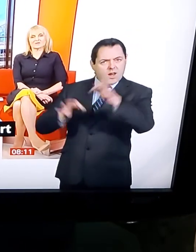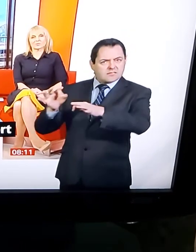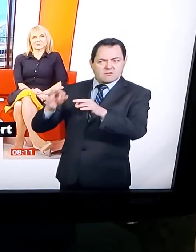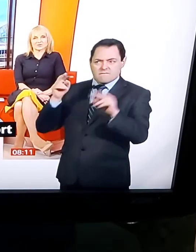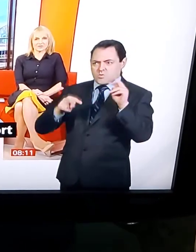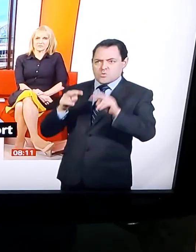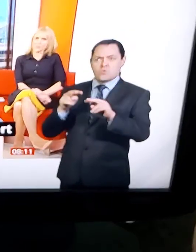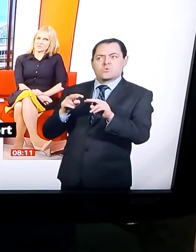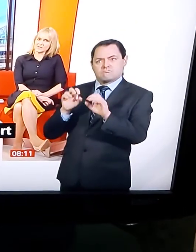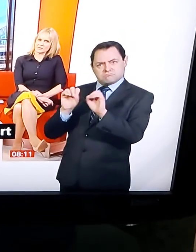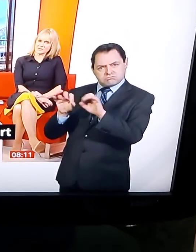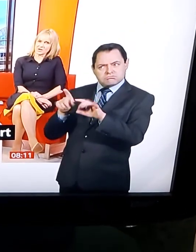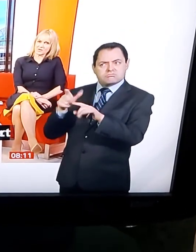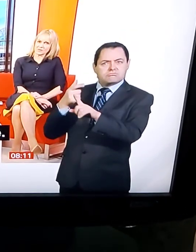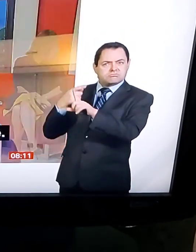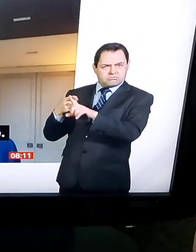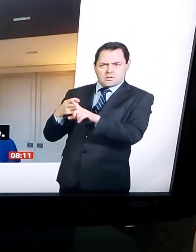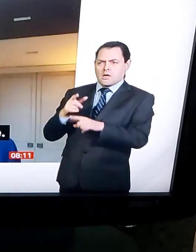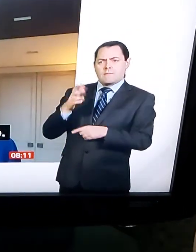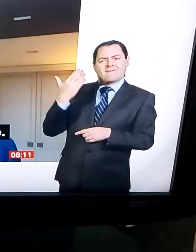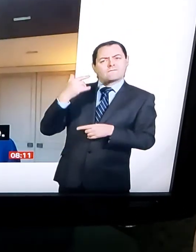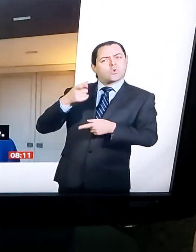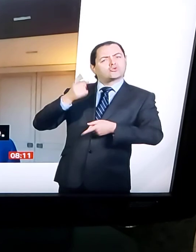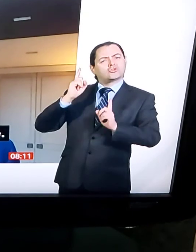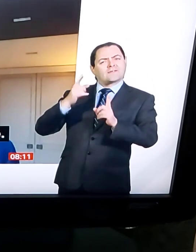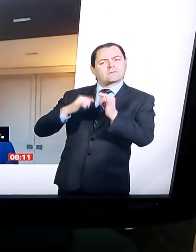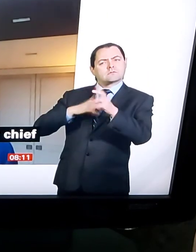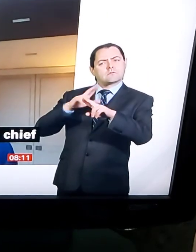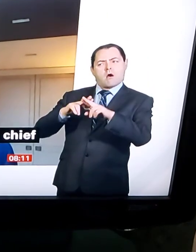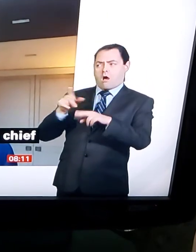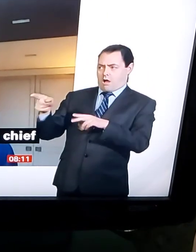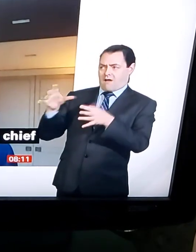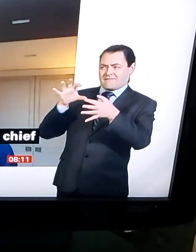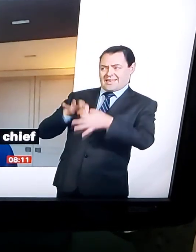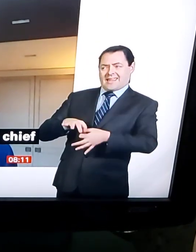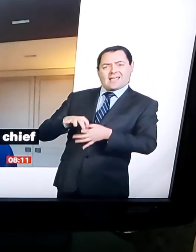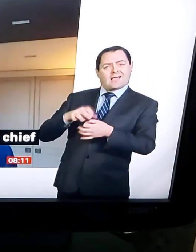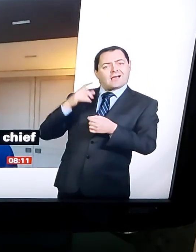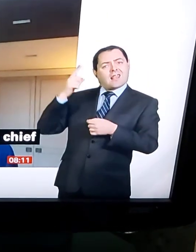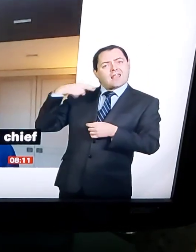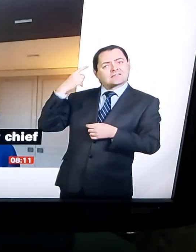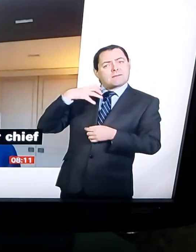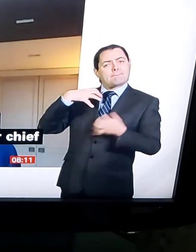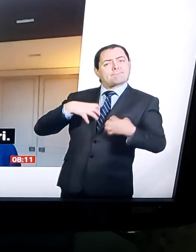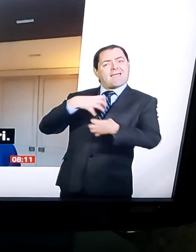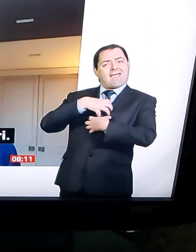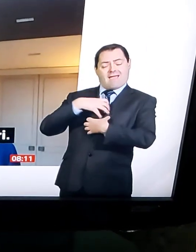to Boris Johnson's former Chief of Staff when he was London Mayor, Gita Harry. Morning to you. Thanks so much for joining us. And there have been